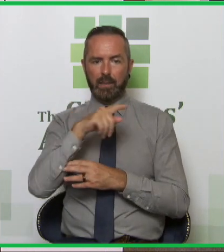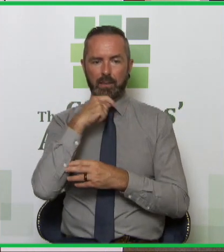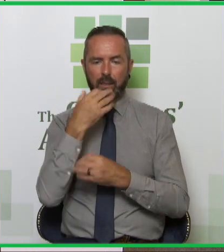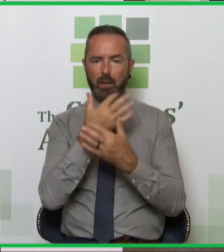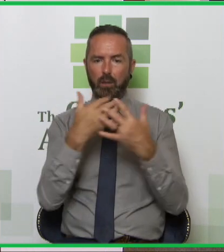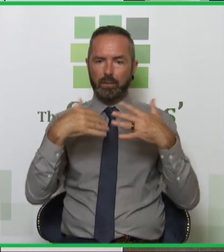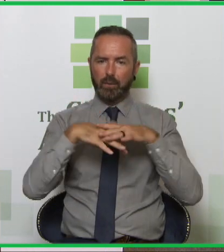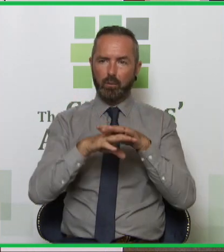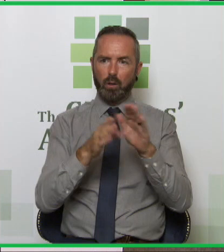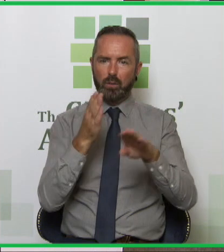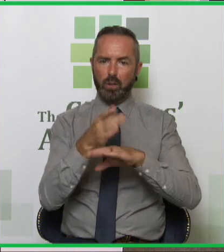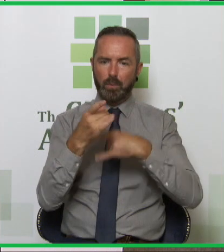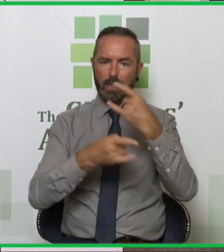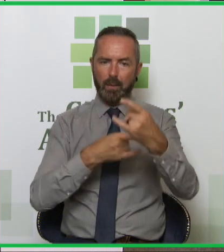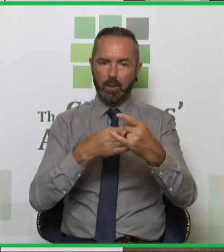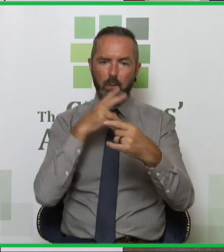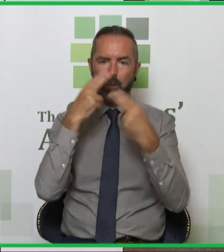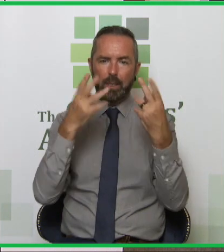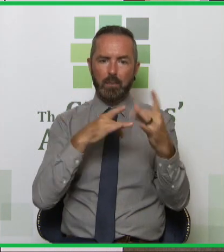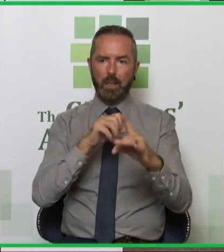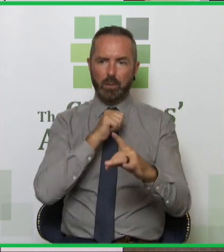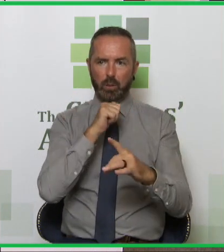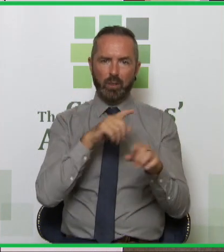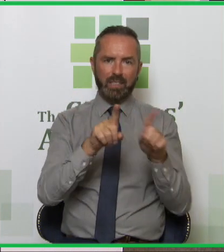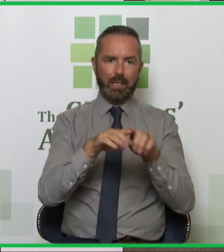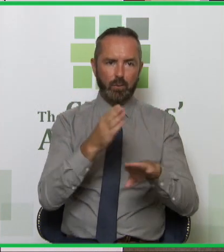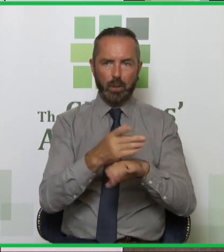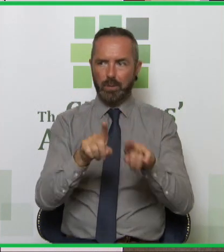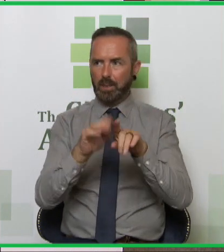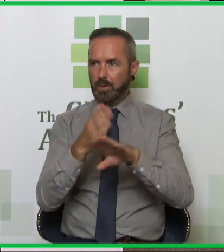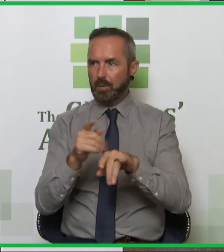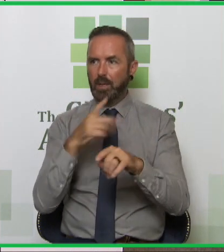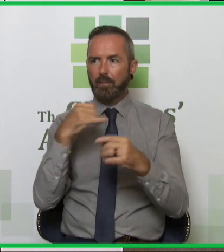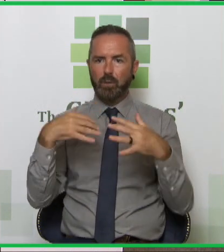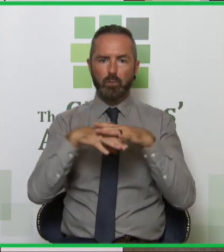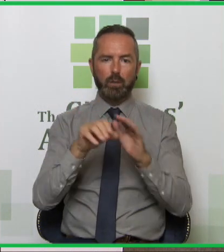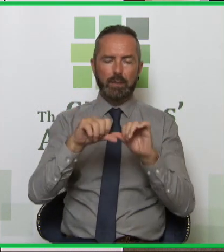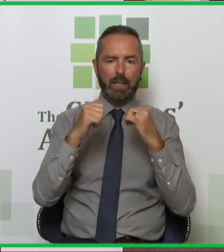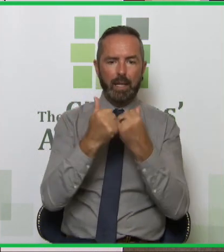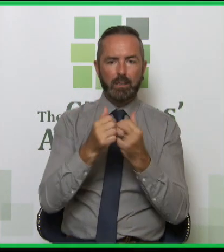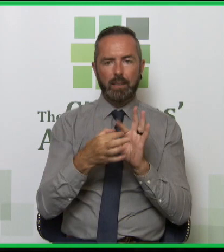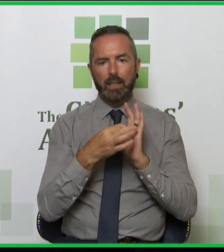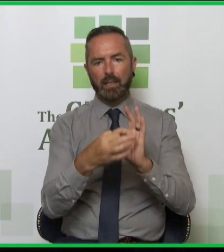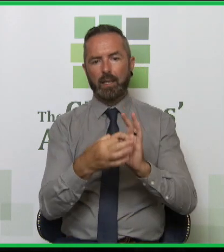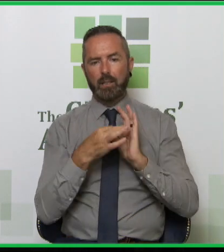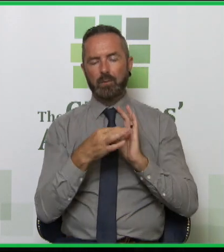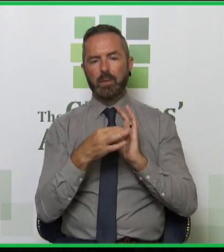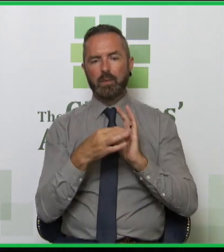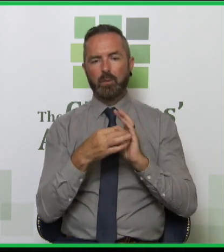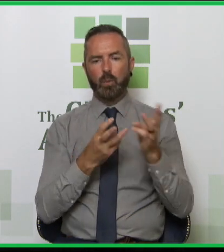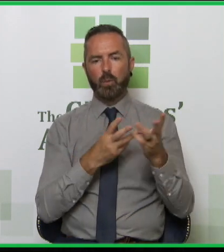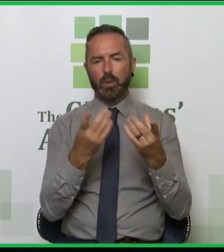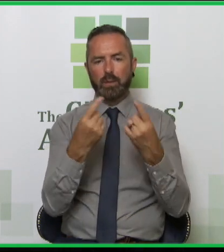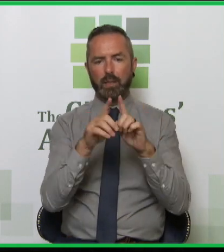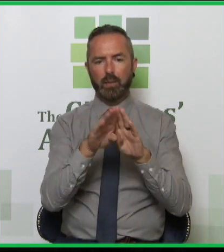all that everybody kind of cooperates, and there's cross agency engagement. And for example, we work very closely with